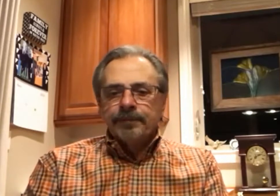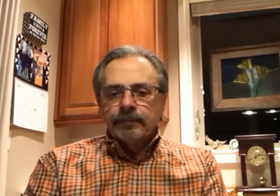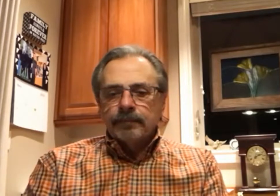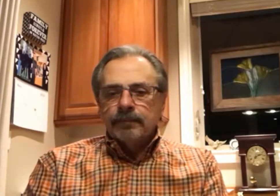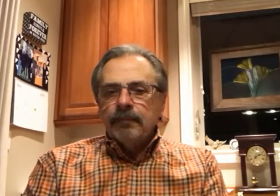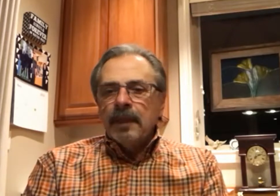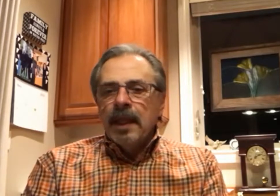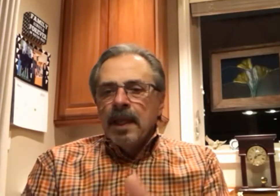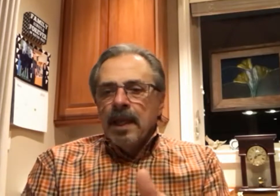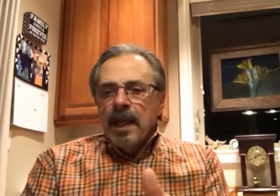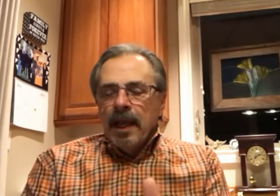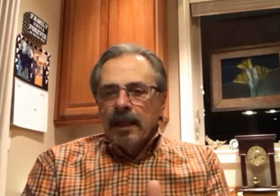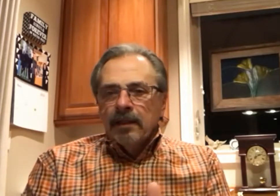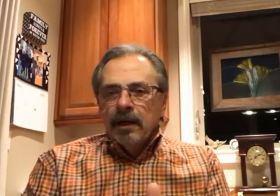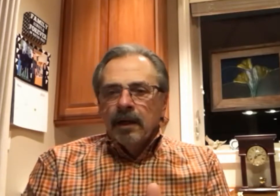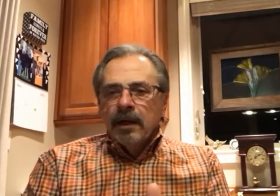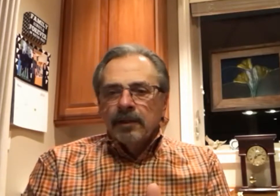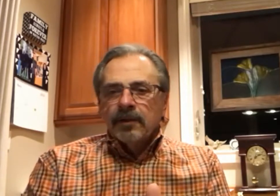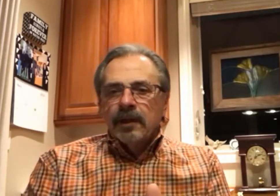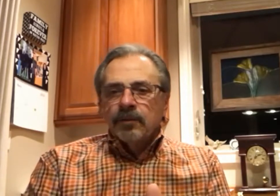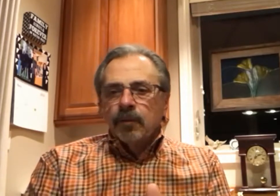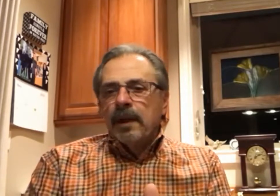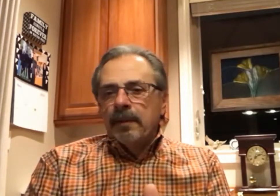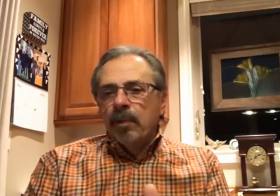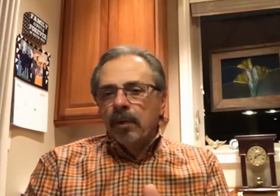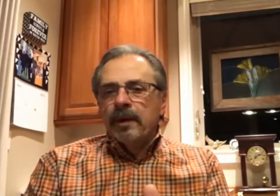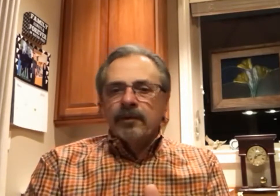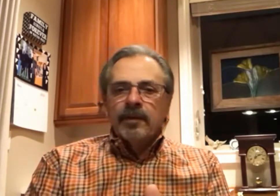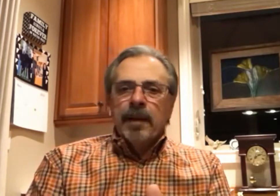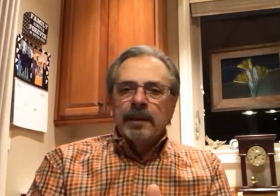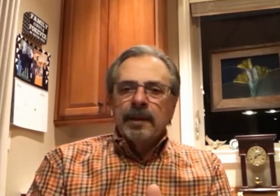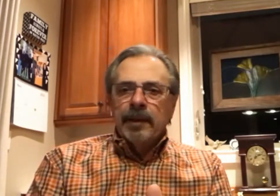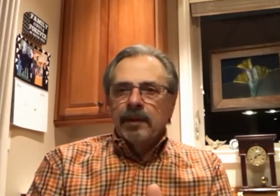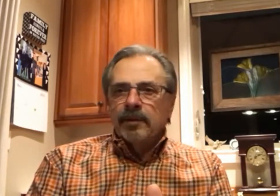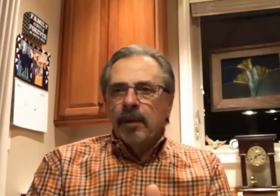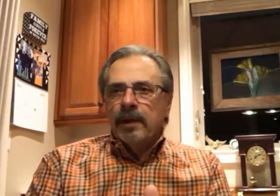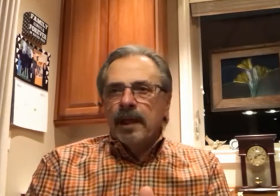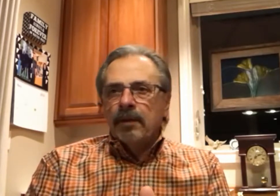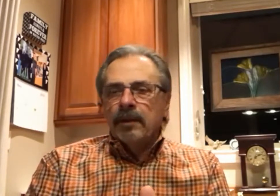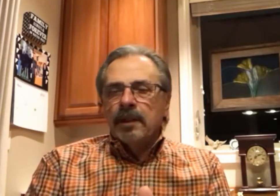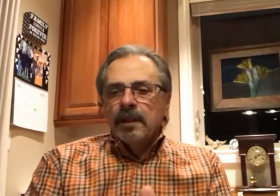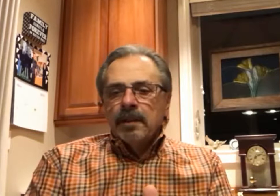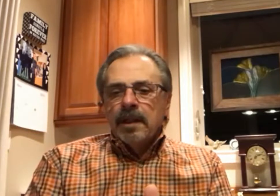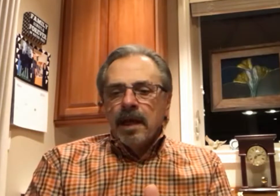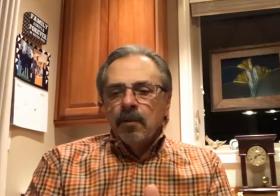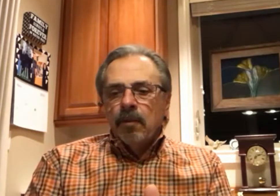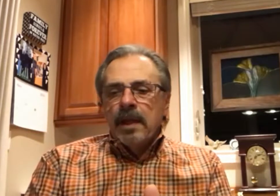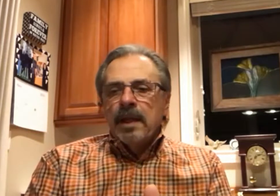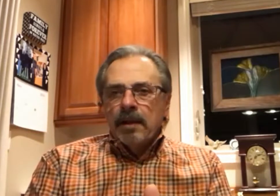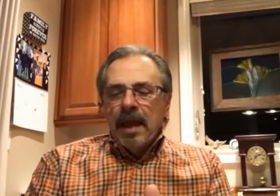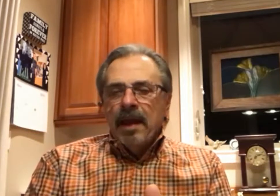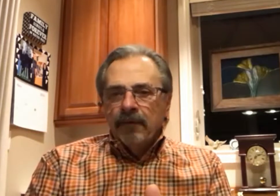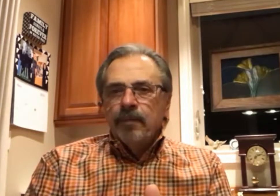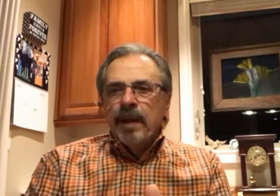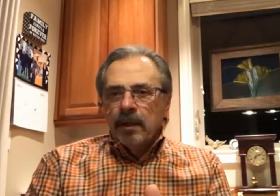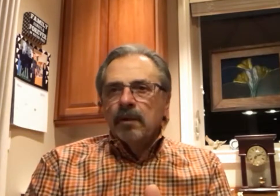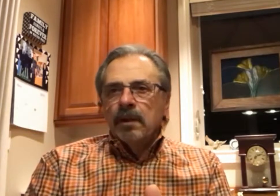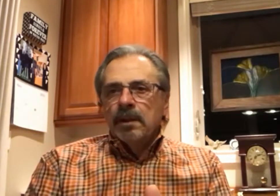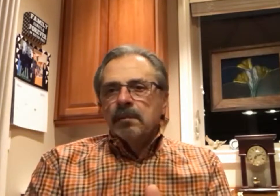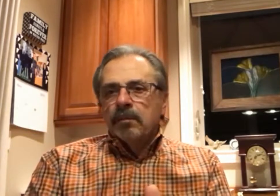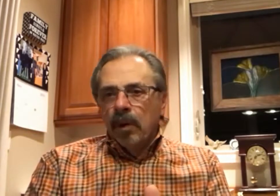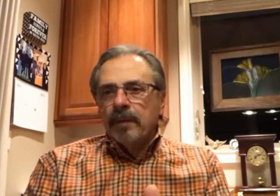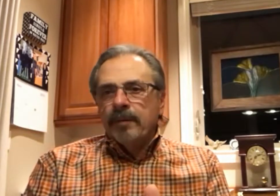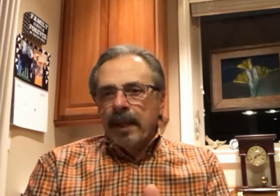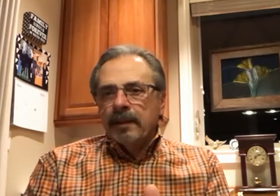areas. And it's really important, as the pandemic has pointed out, that we have